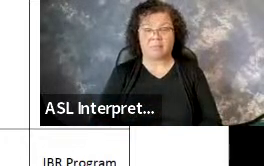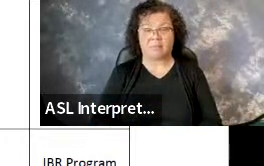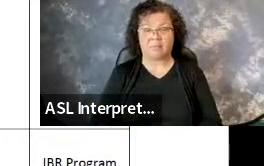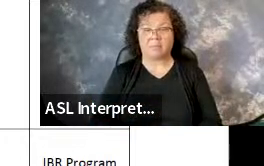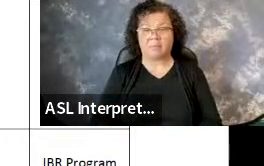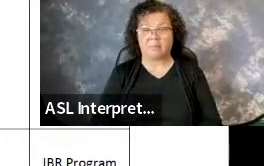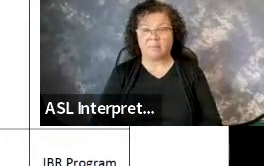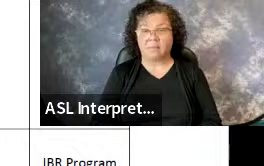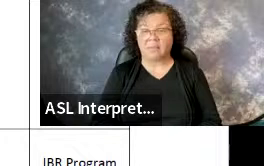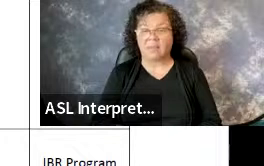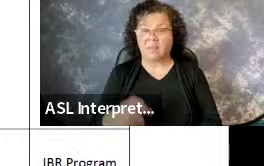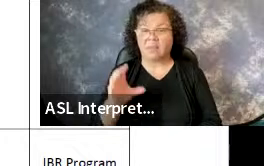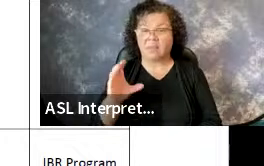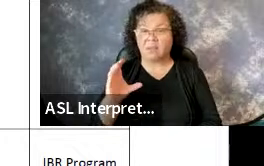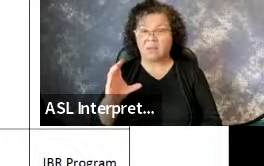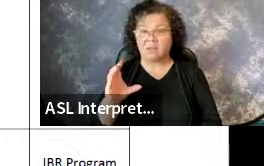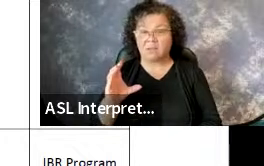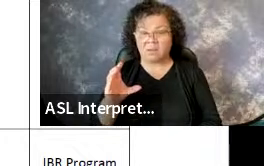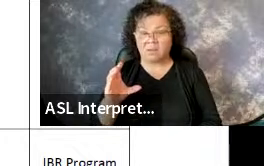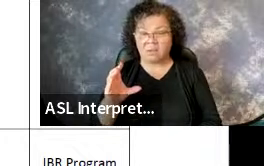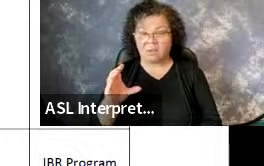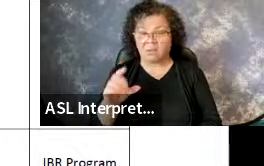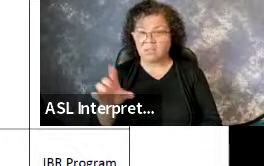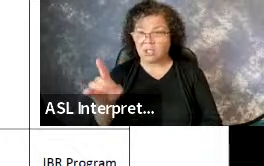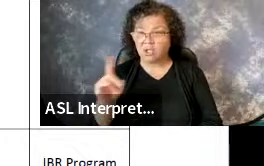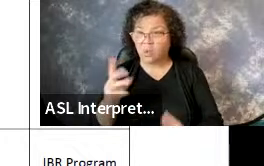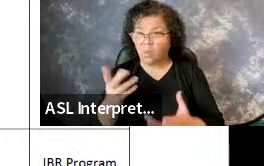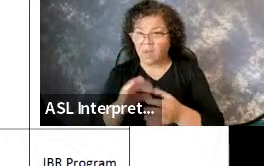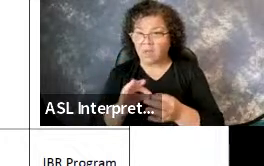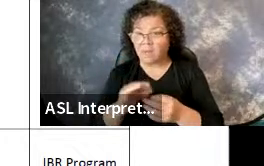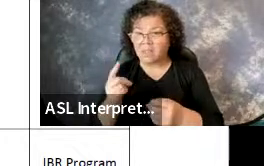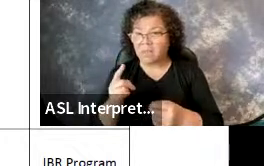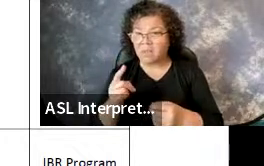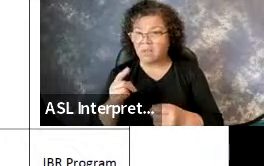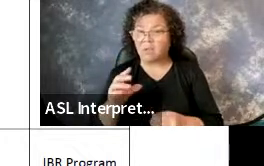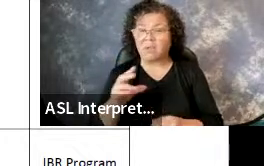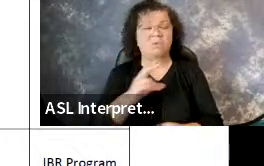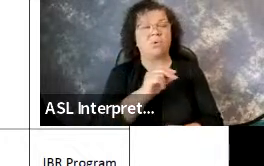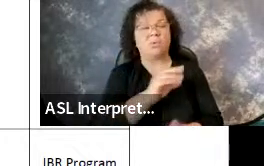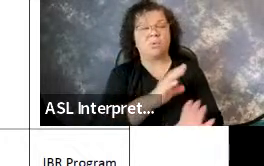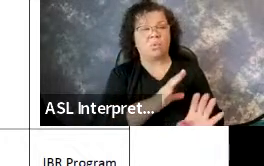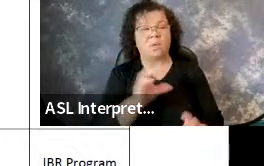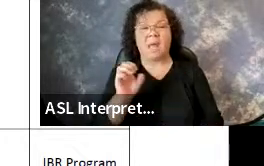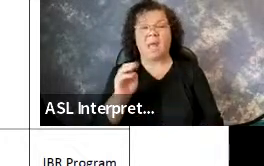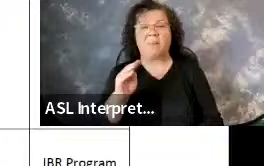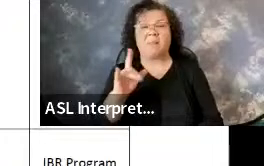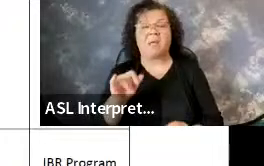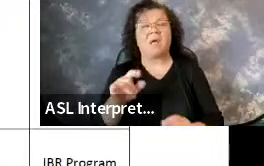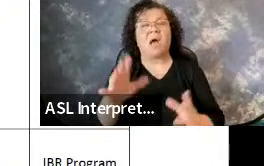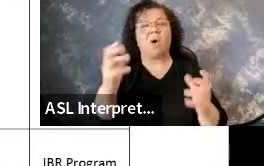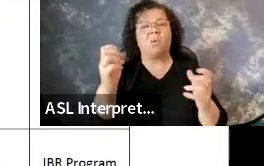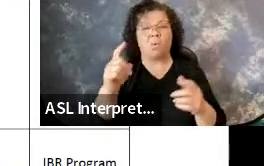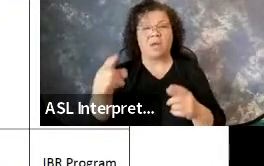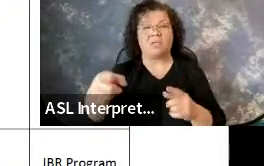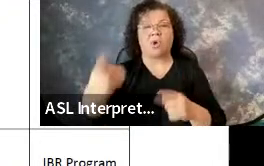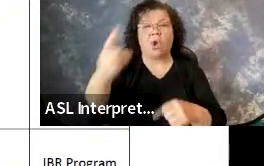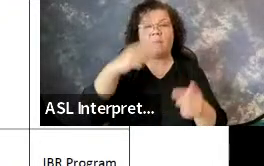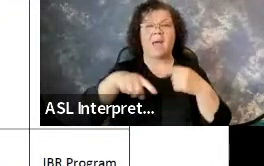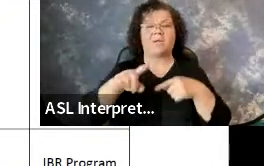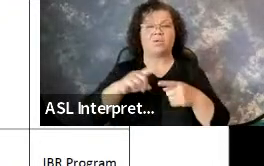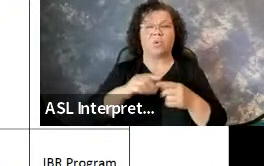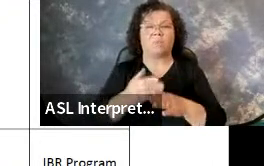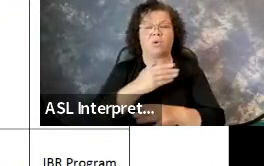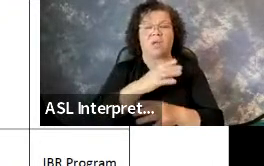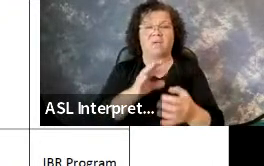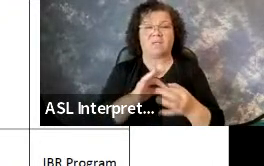card back up or? Oh, sorry, no. No problem, just wanted to double check. Emily, go for it. Yeah, and I just wanted to loop back on a previous comment around